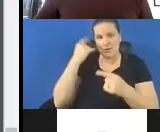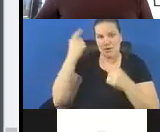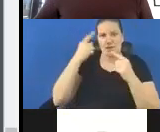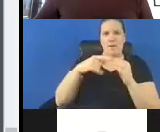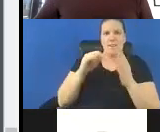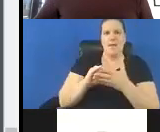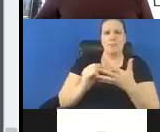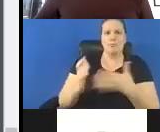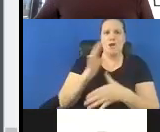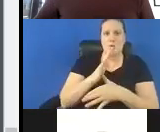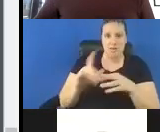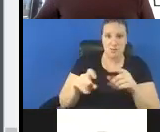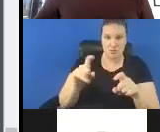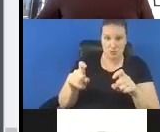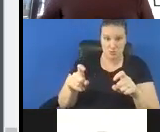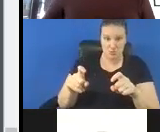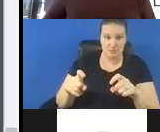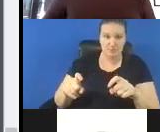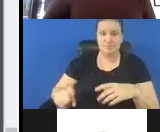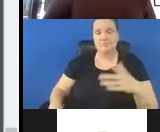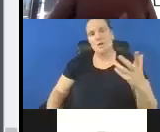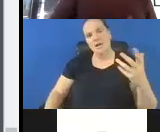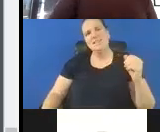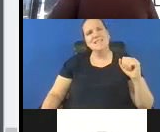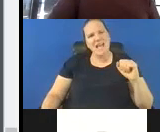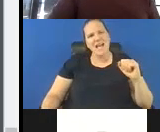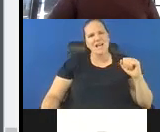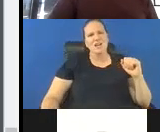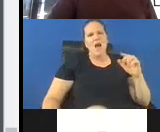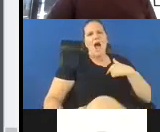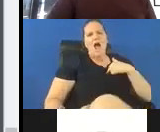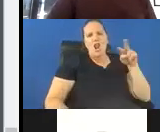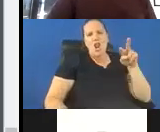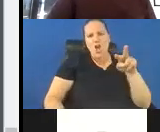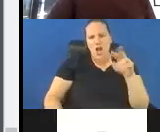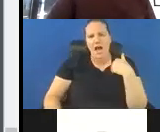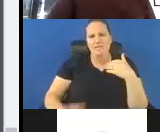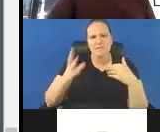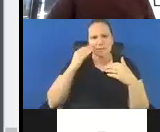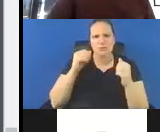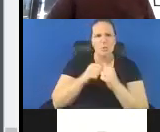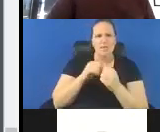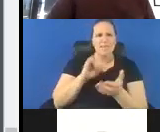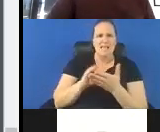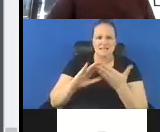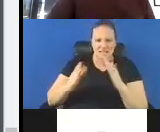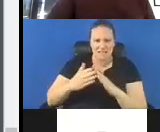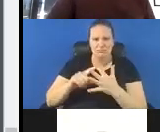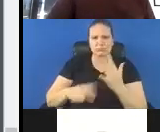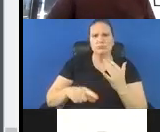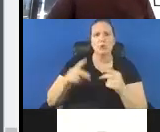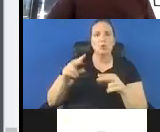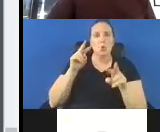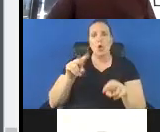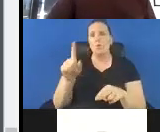priority question. Yeah, I mean, I have experience with the cities, and you look at where it's